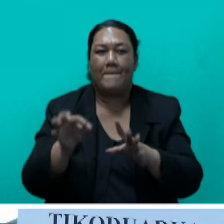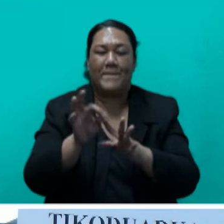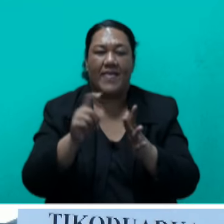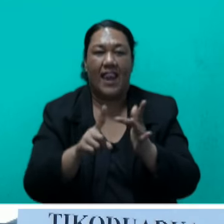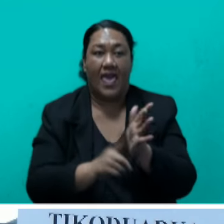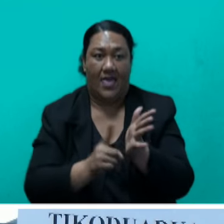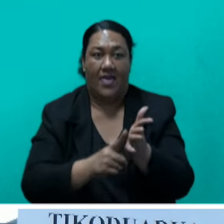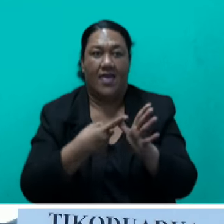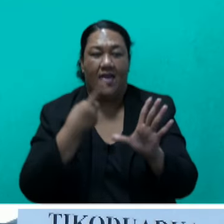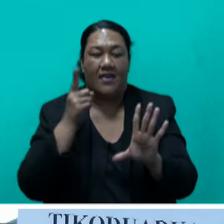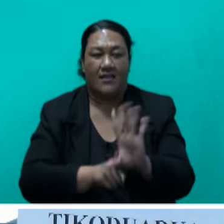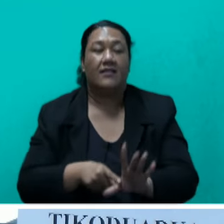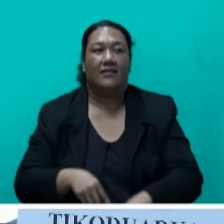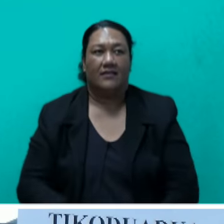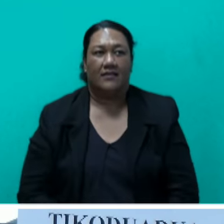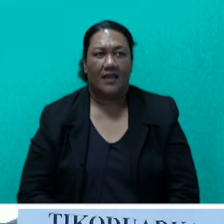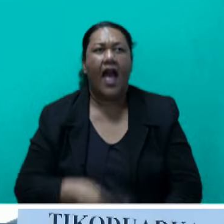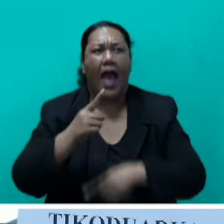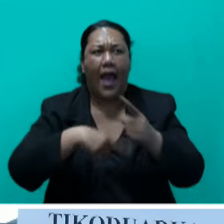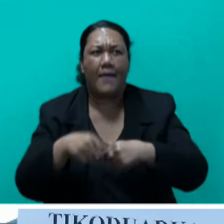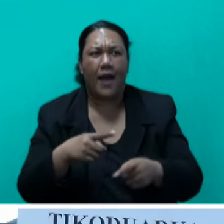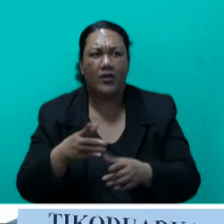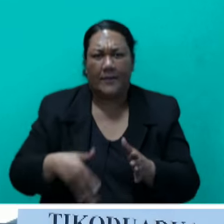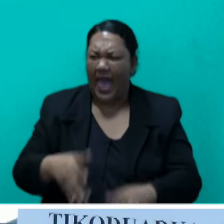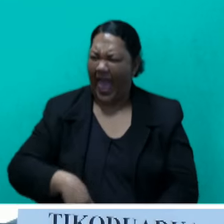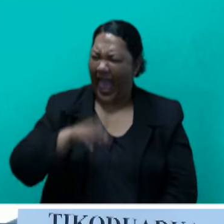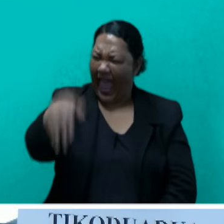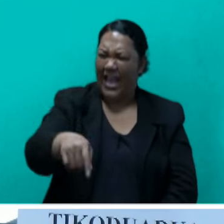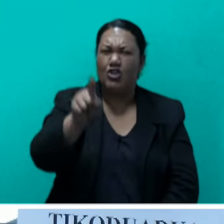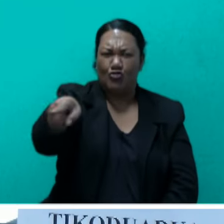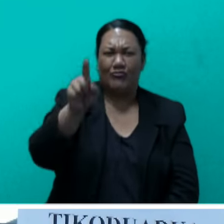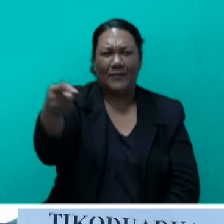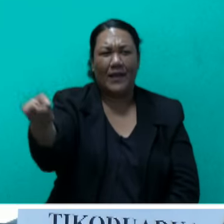regarding the progress of the maintaining. Hey, you're a matron, I mean. You can.